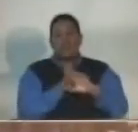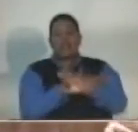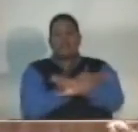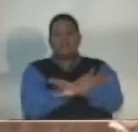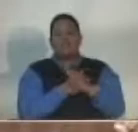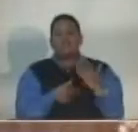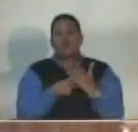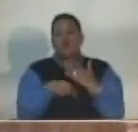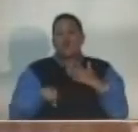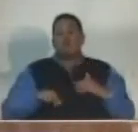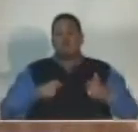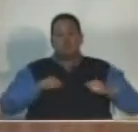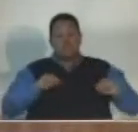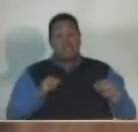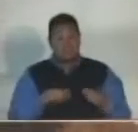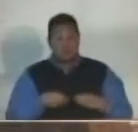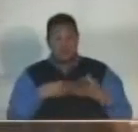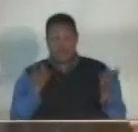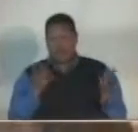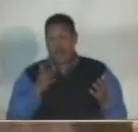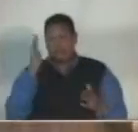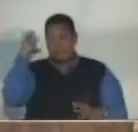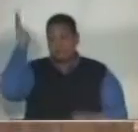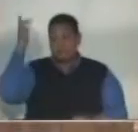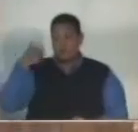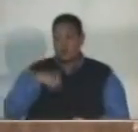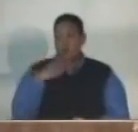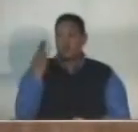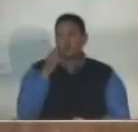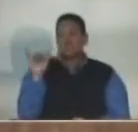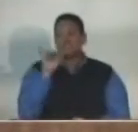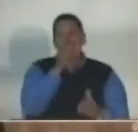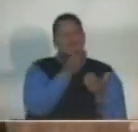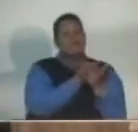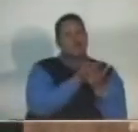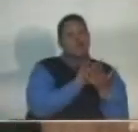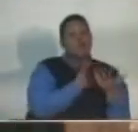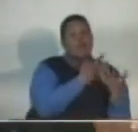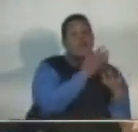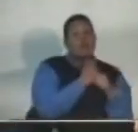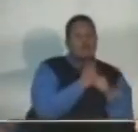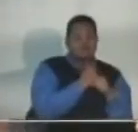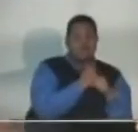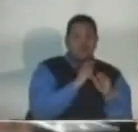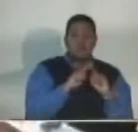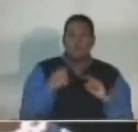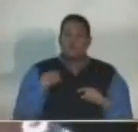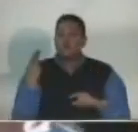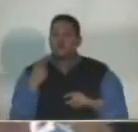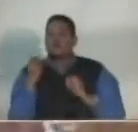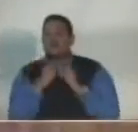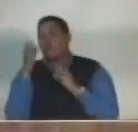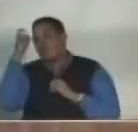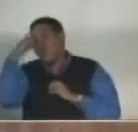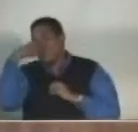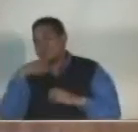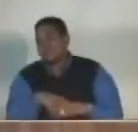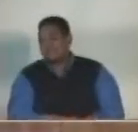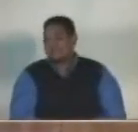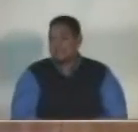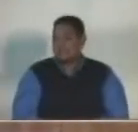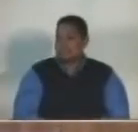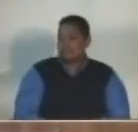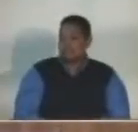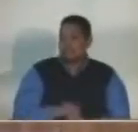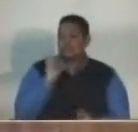quality of spaces. And Mr. Speaker, we're using the same money that we got always, but we're using it more wisely. This is